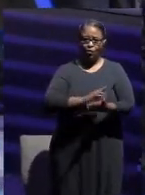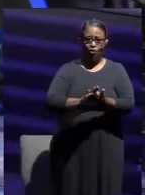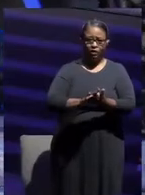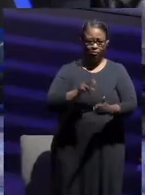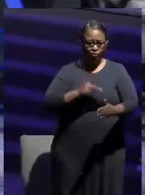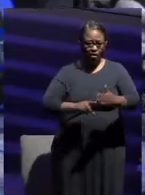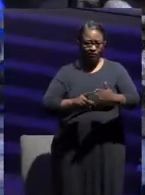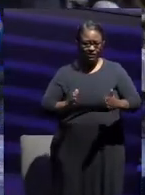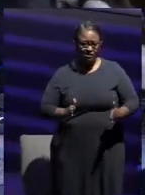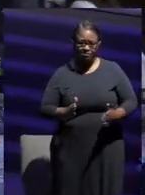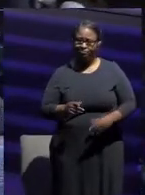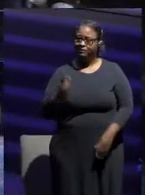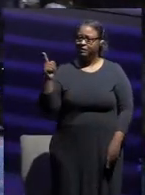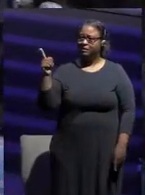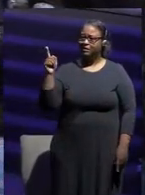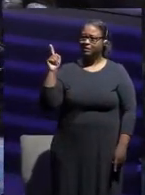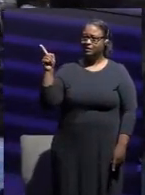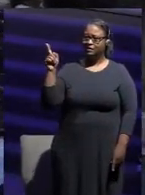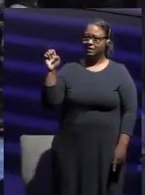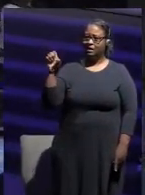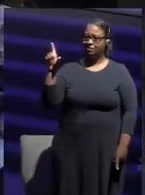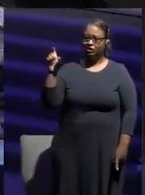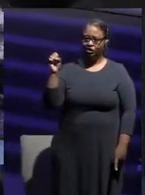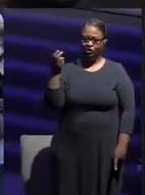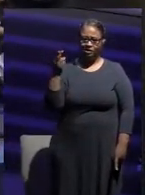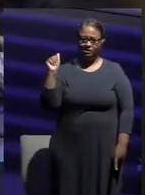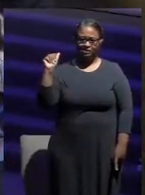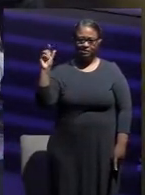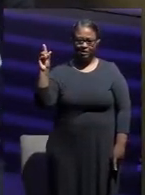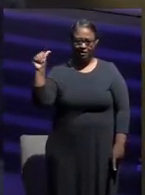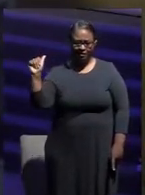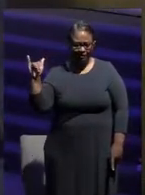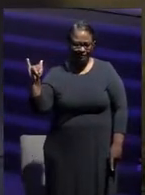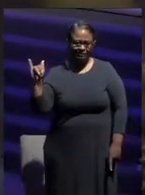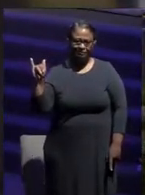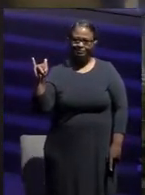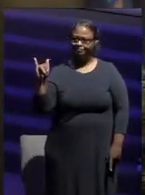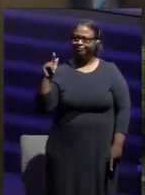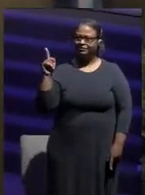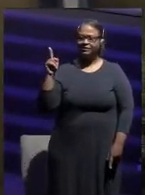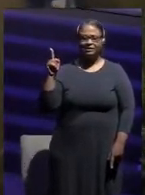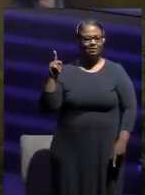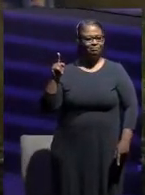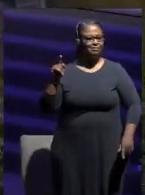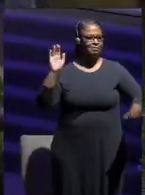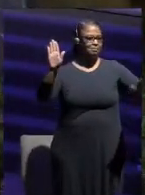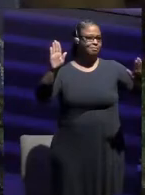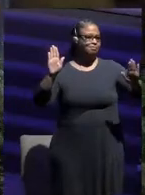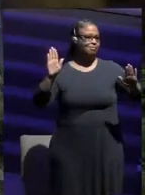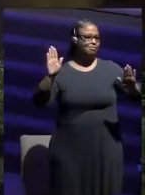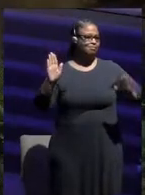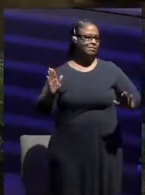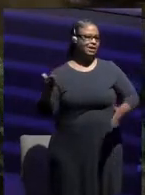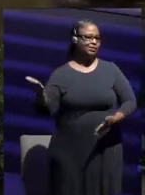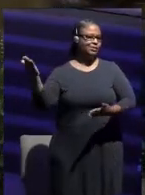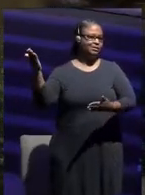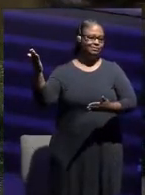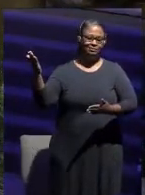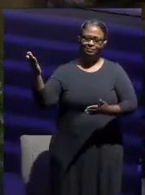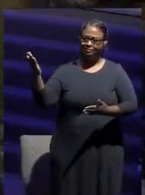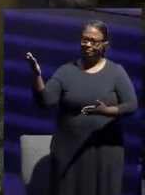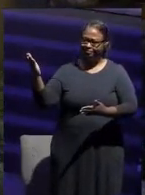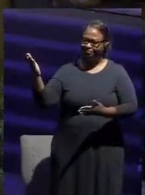Prophets, He is El Shaddai. Of all those seers and sages, He's the mighty